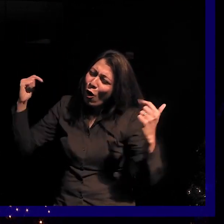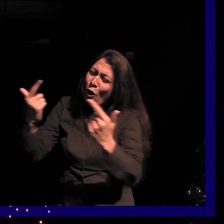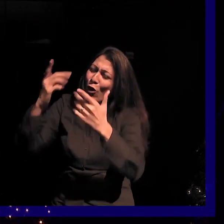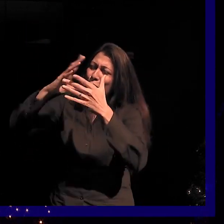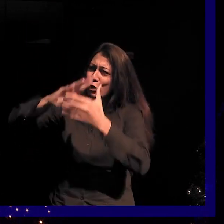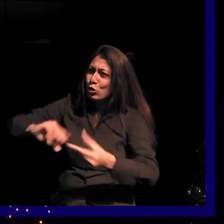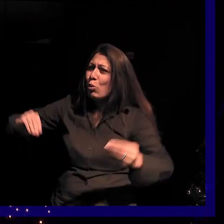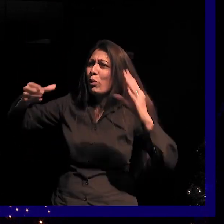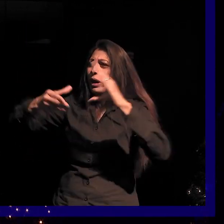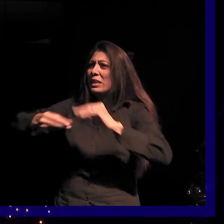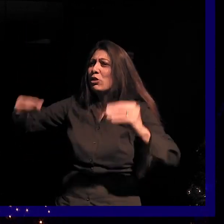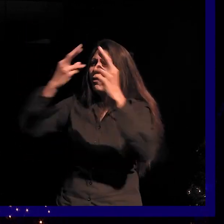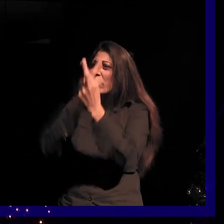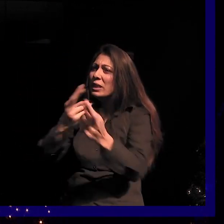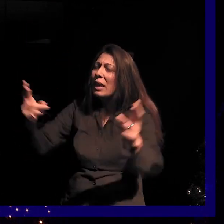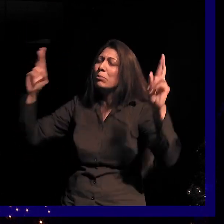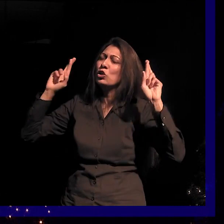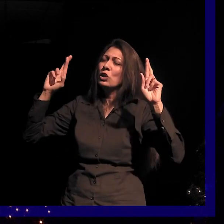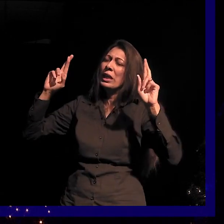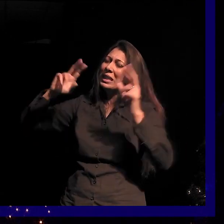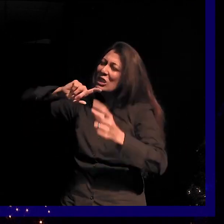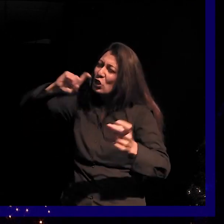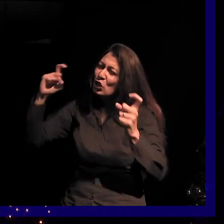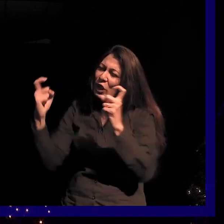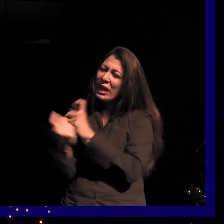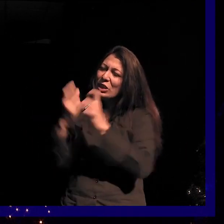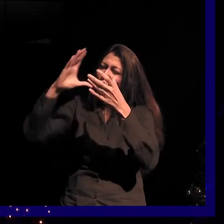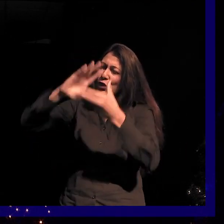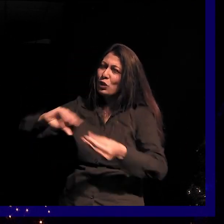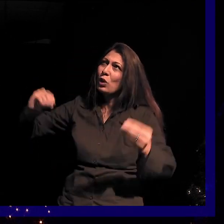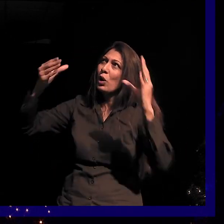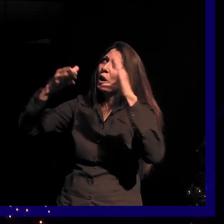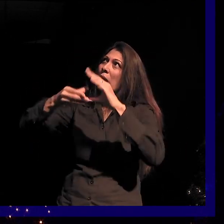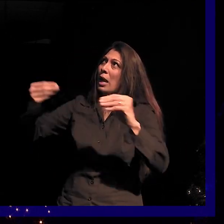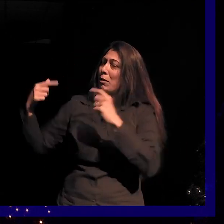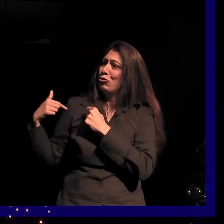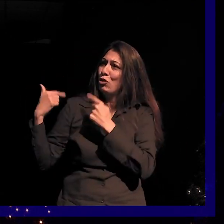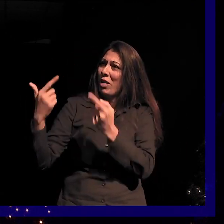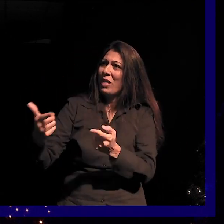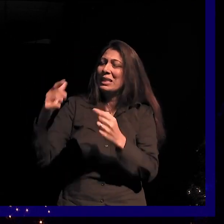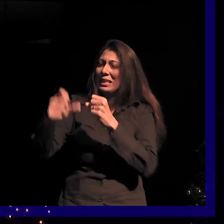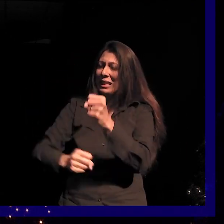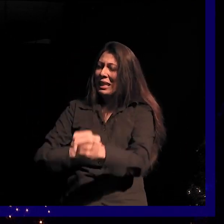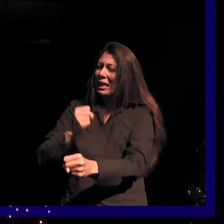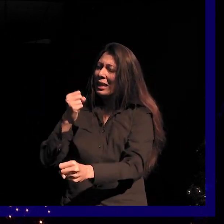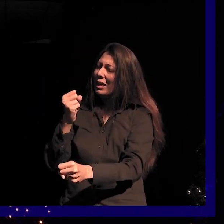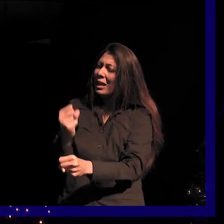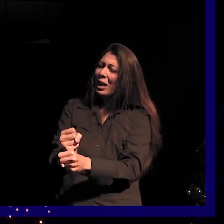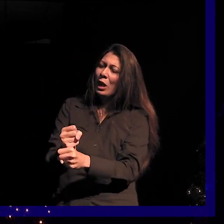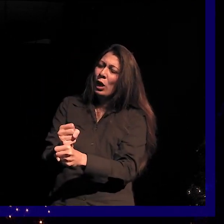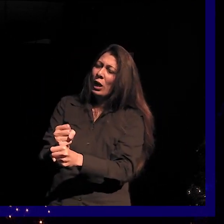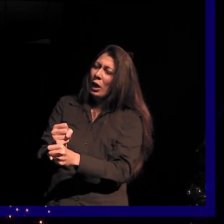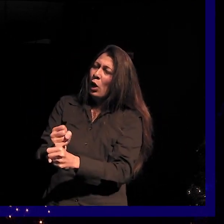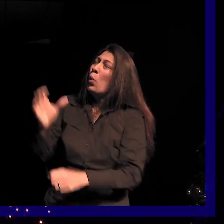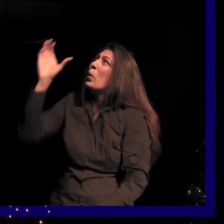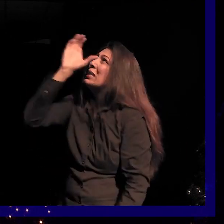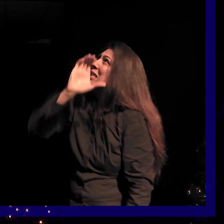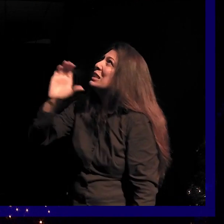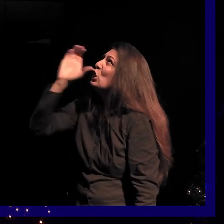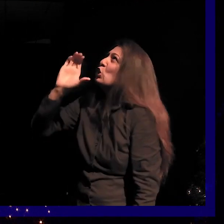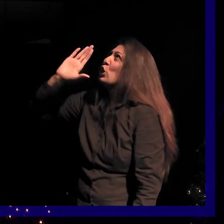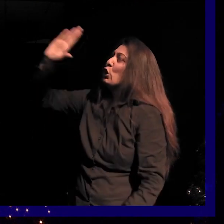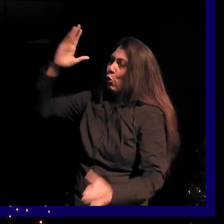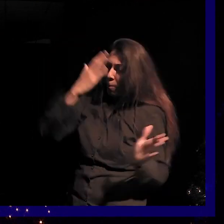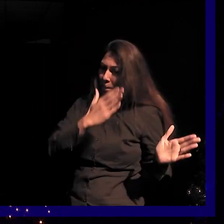and transformation, life change, all things that have happened through this church in the past year. And we really, really are seeking your plans,